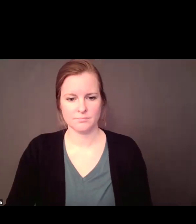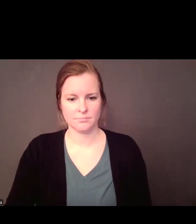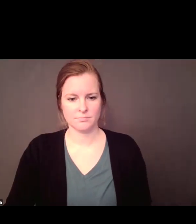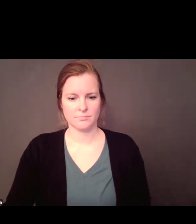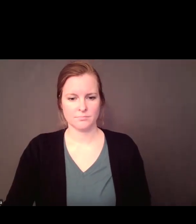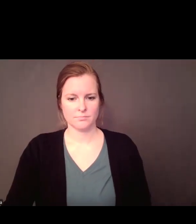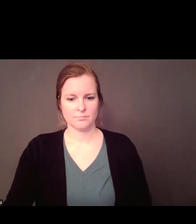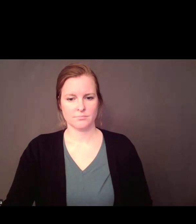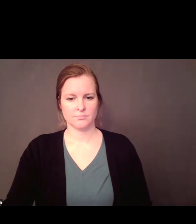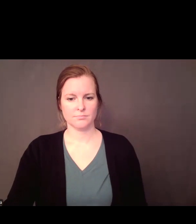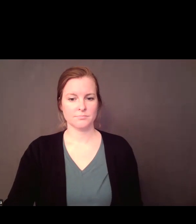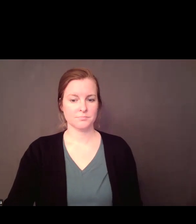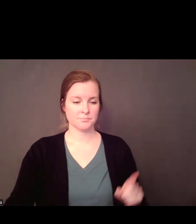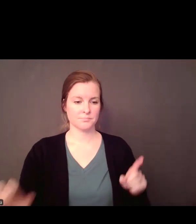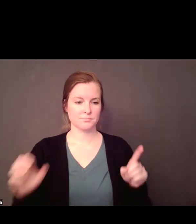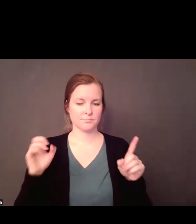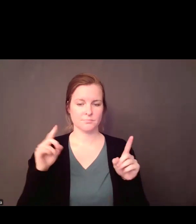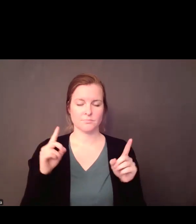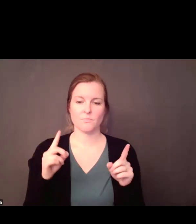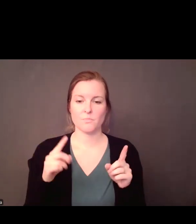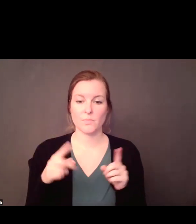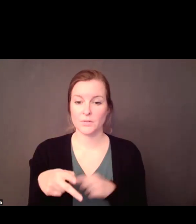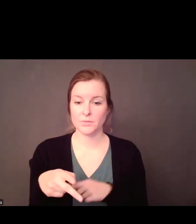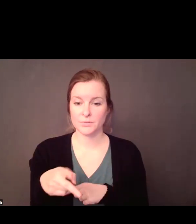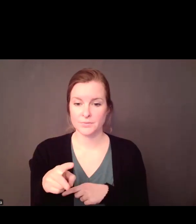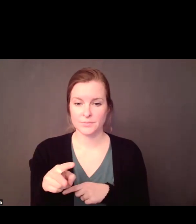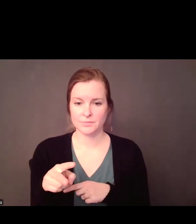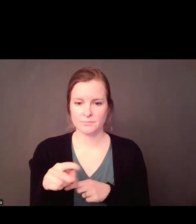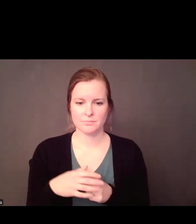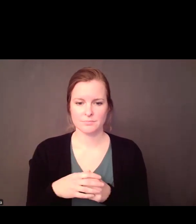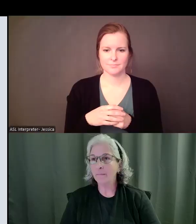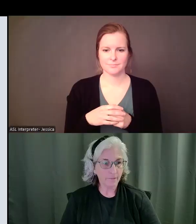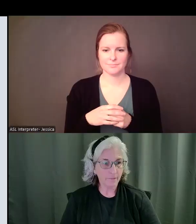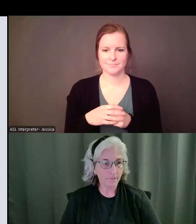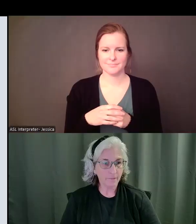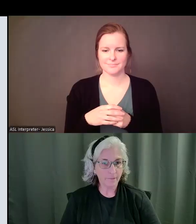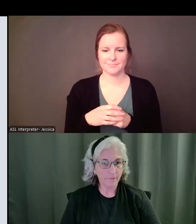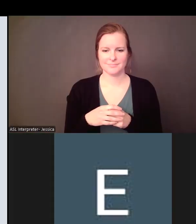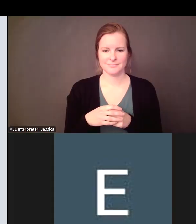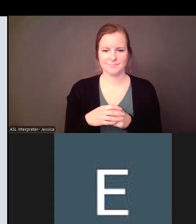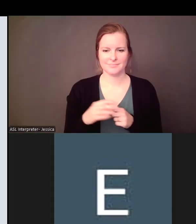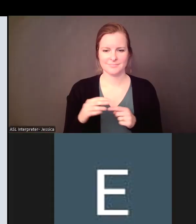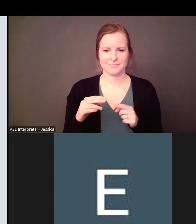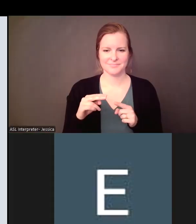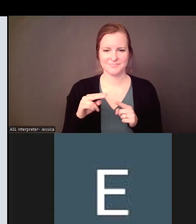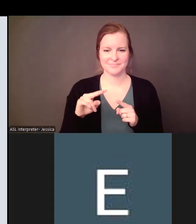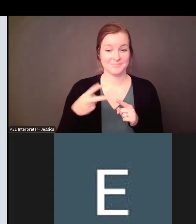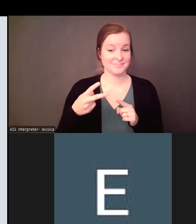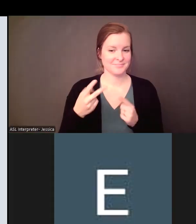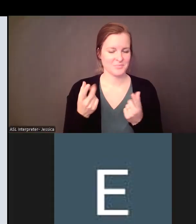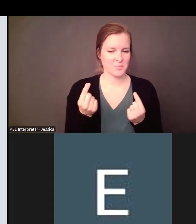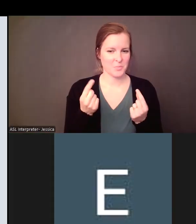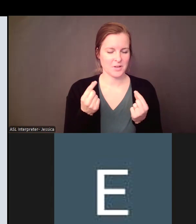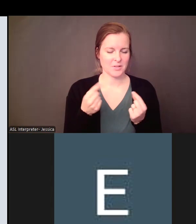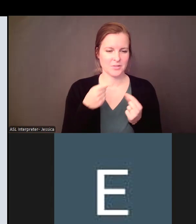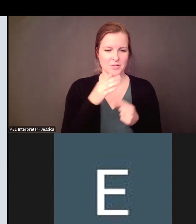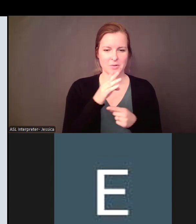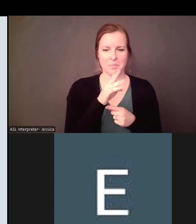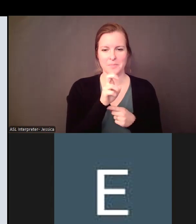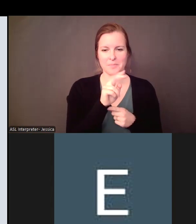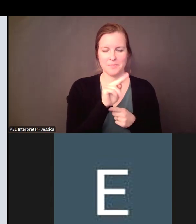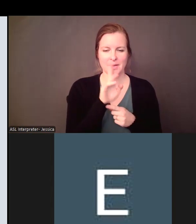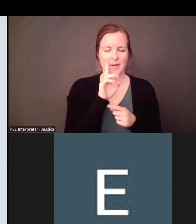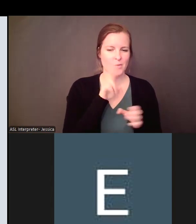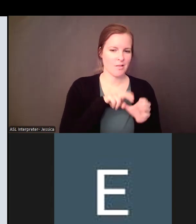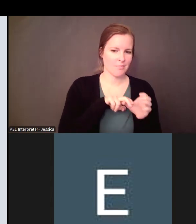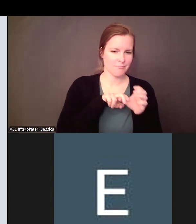independence, step 2 will be to independently ride a bus to meet his ESO partner